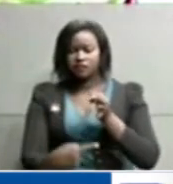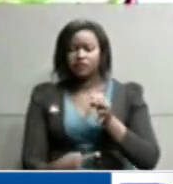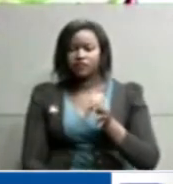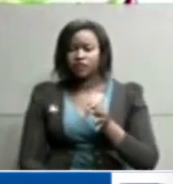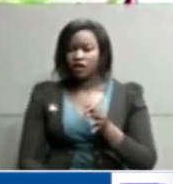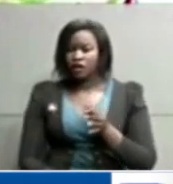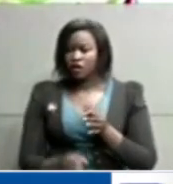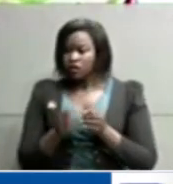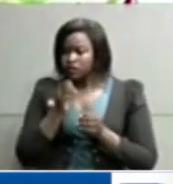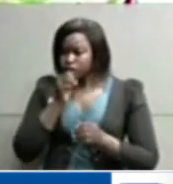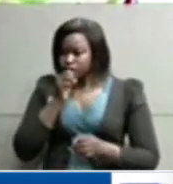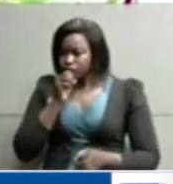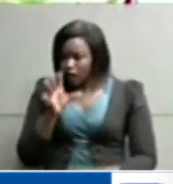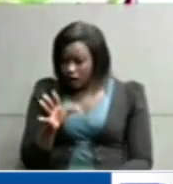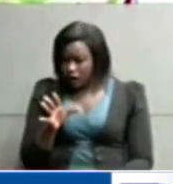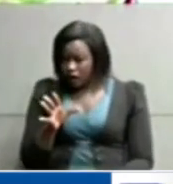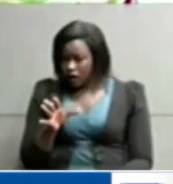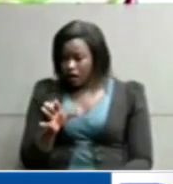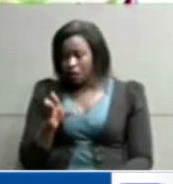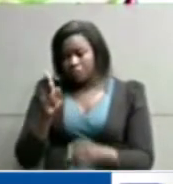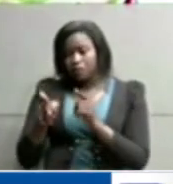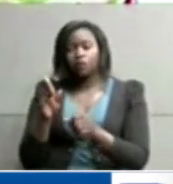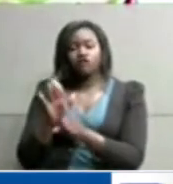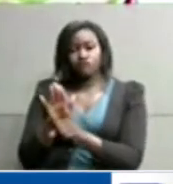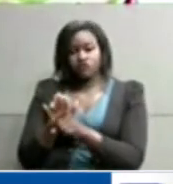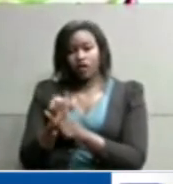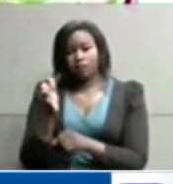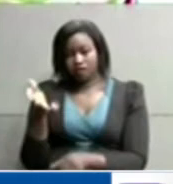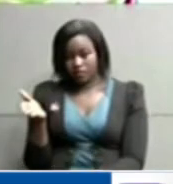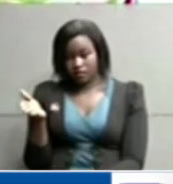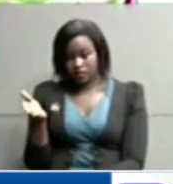okwesamula eri abantu abangi